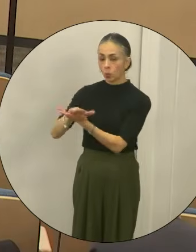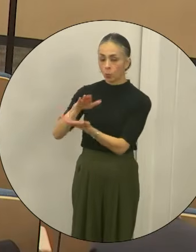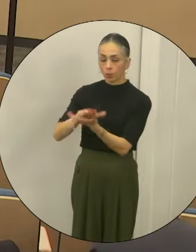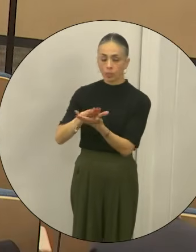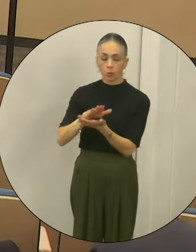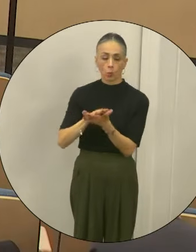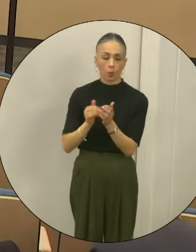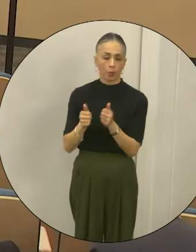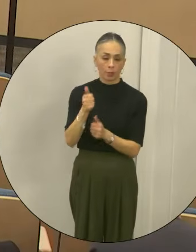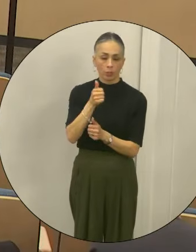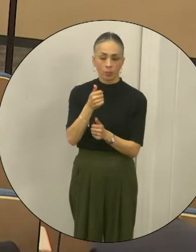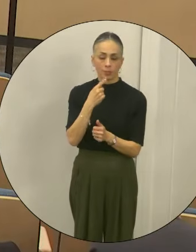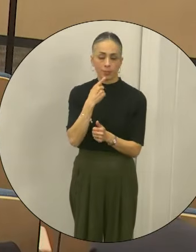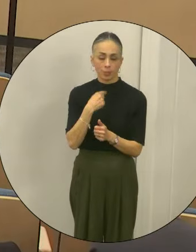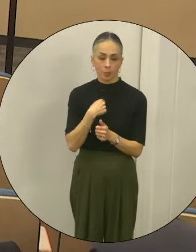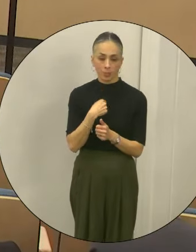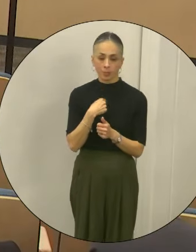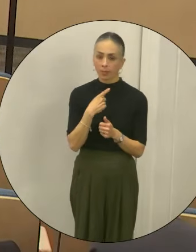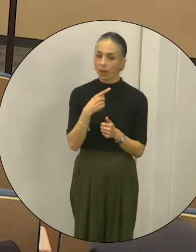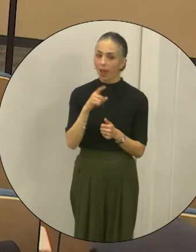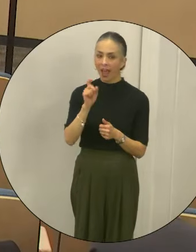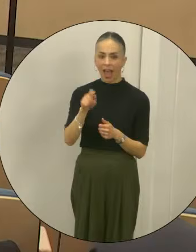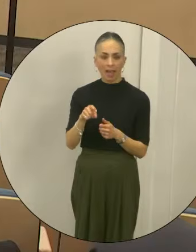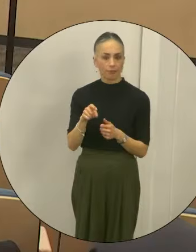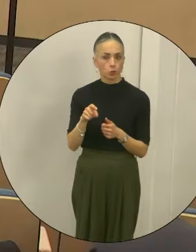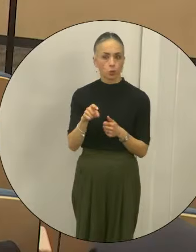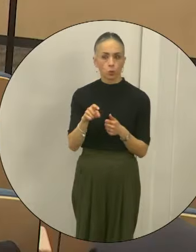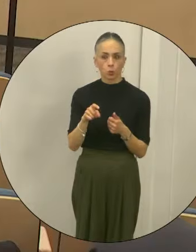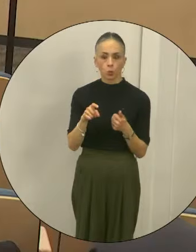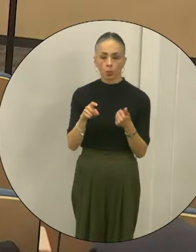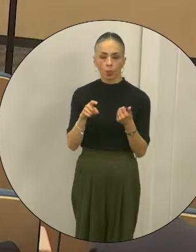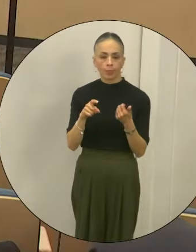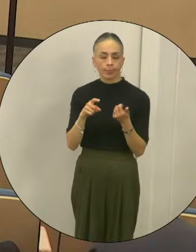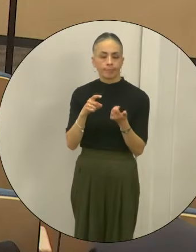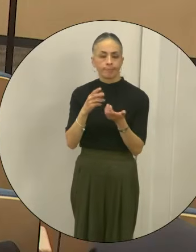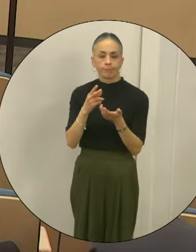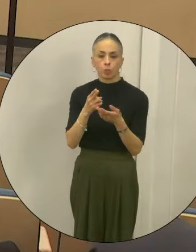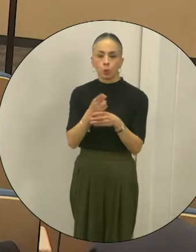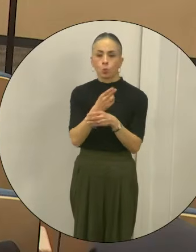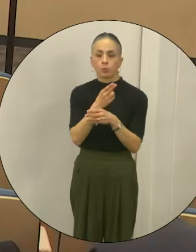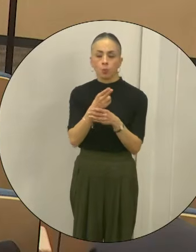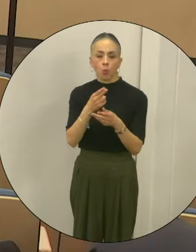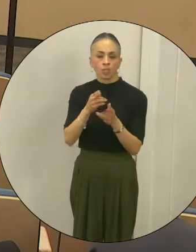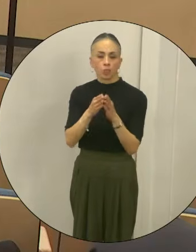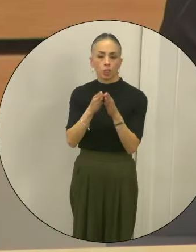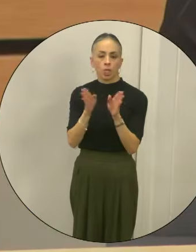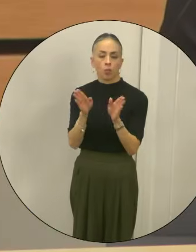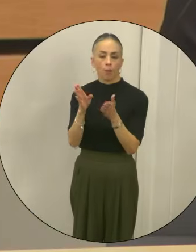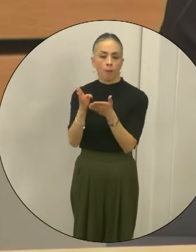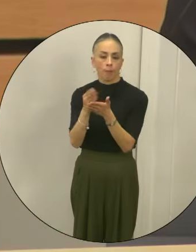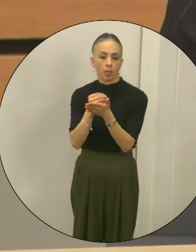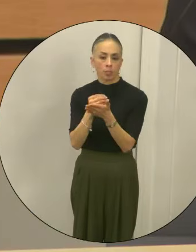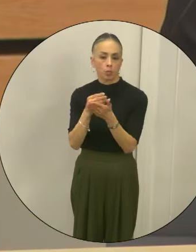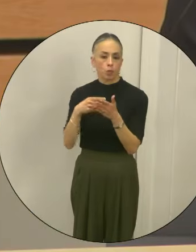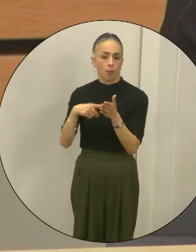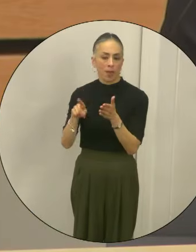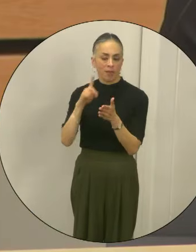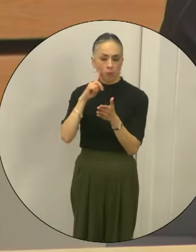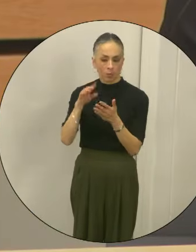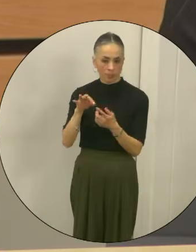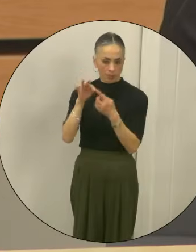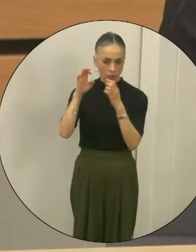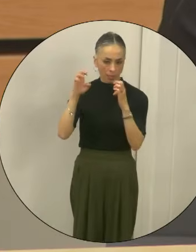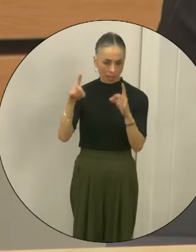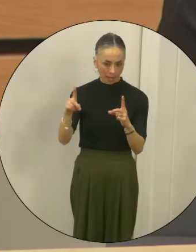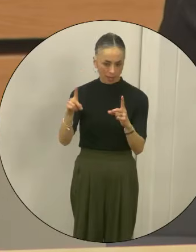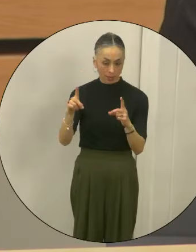leaders said to me was that I have to use more of my general budget to pay for special education. So I think